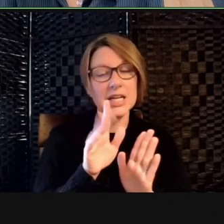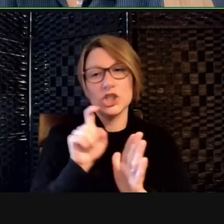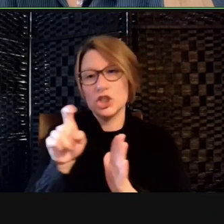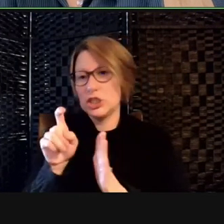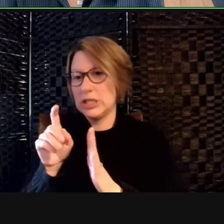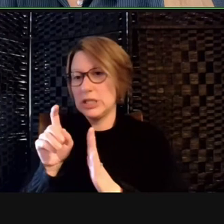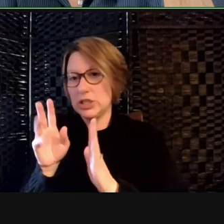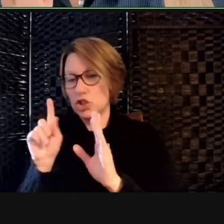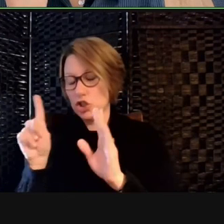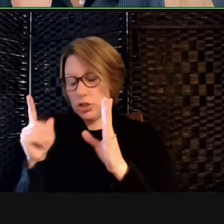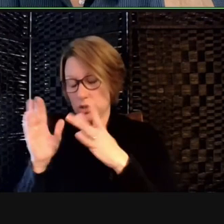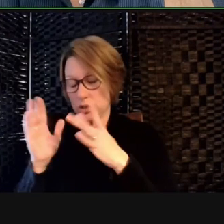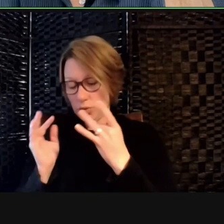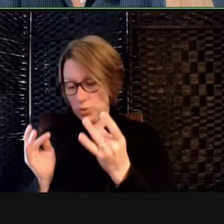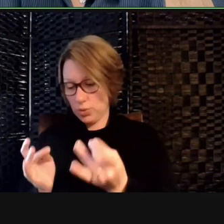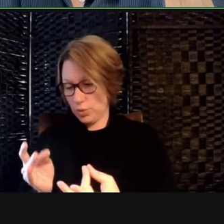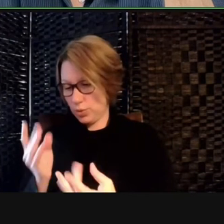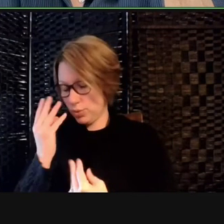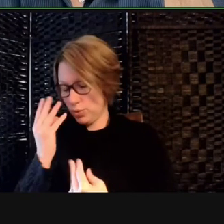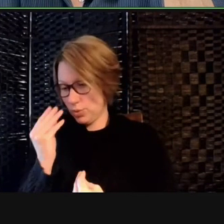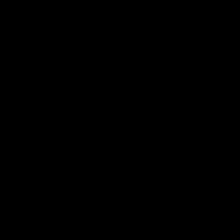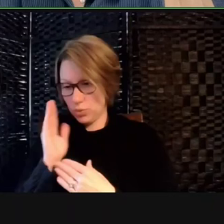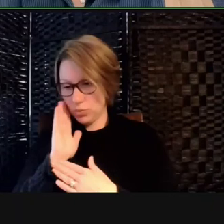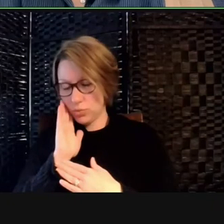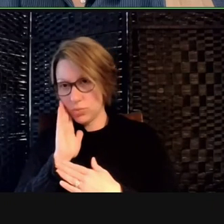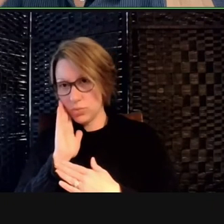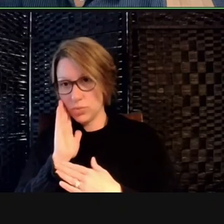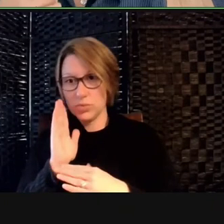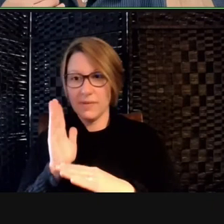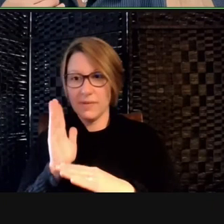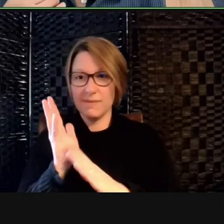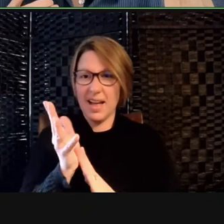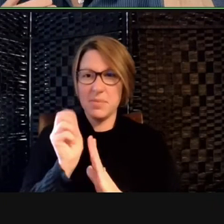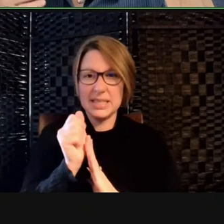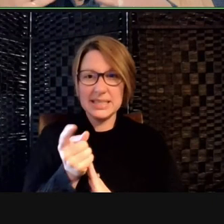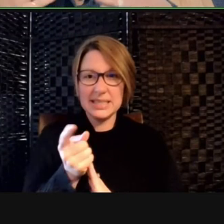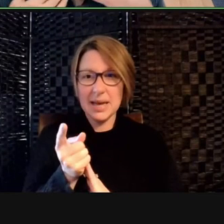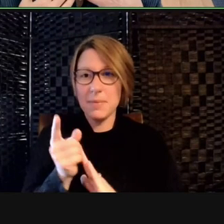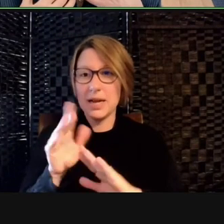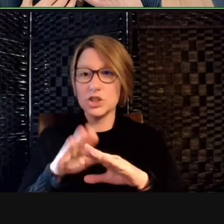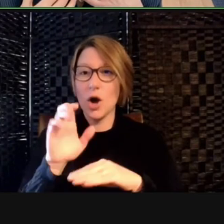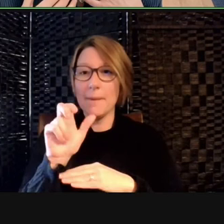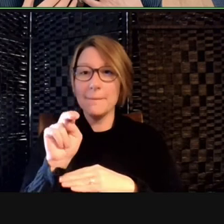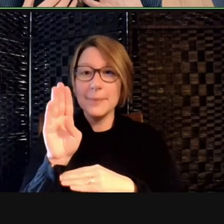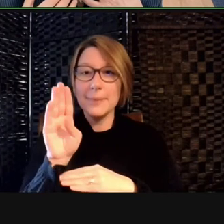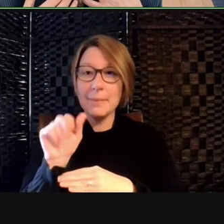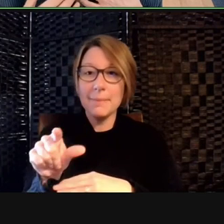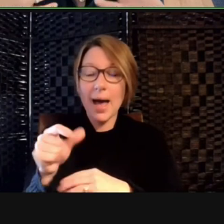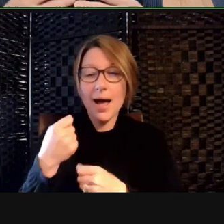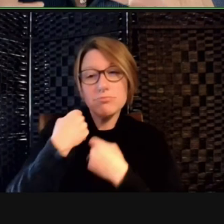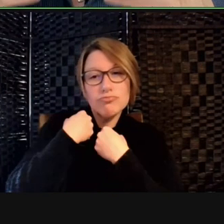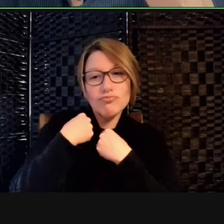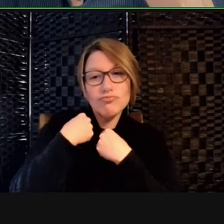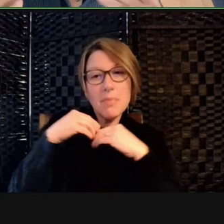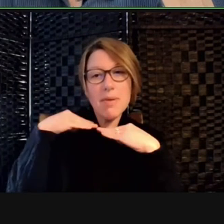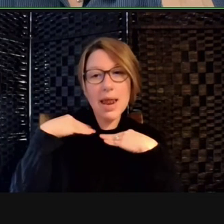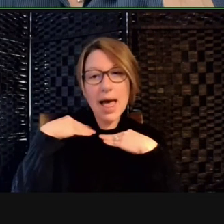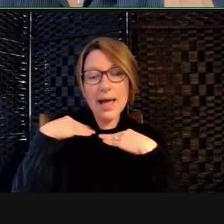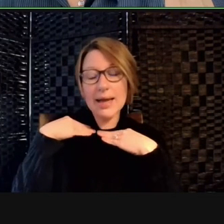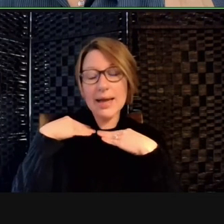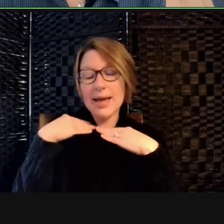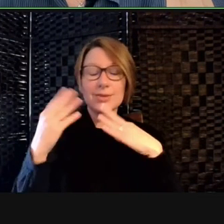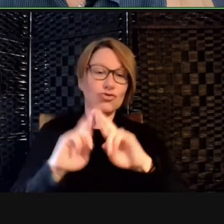out. And she needed like 5-10 minutes on a beanbag, covered in a blanket, getting some good proprioceptive input, and then she was ready